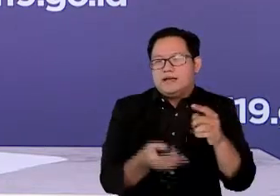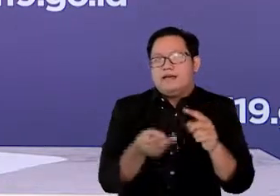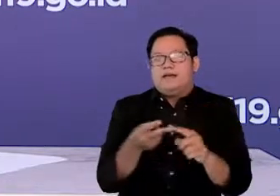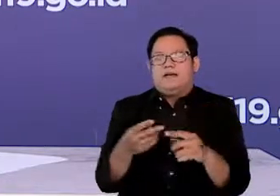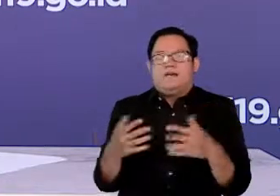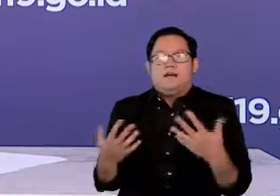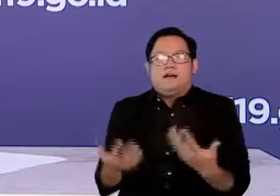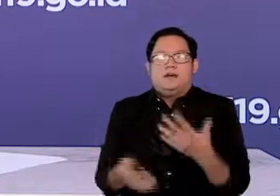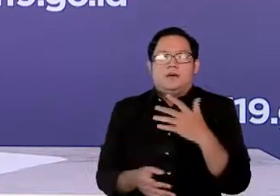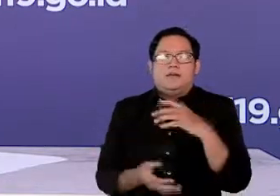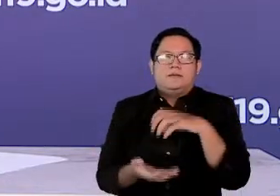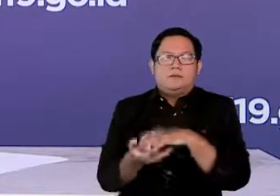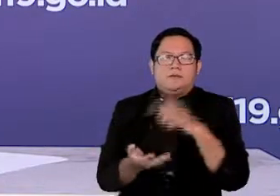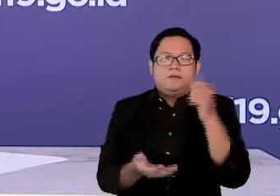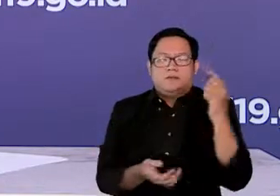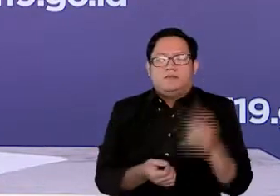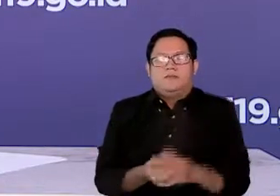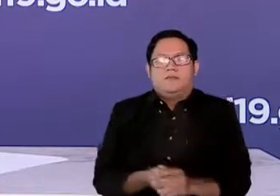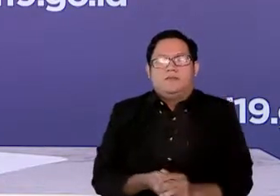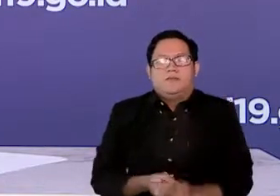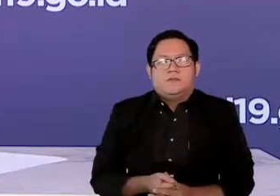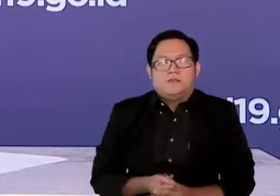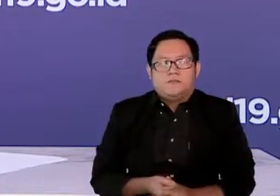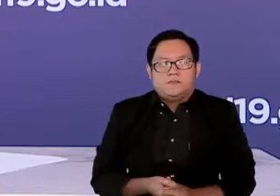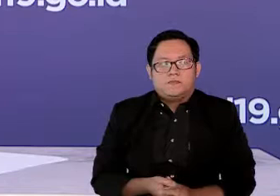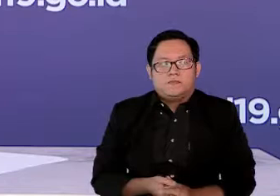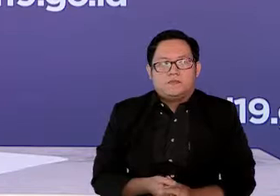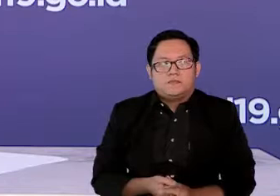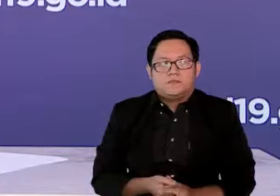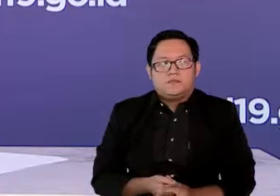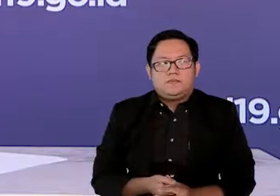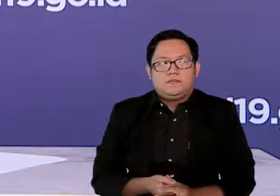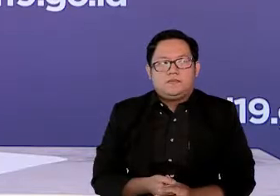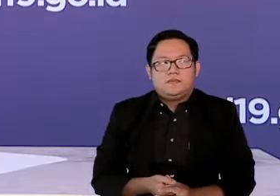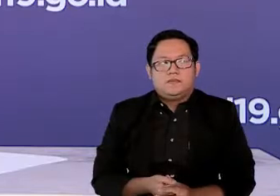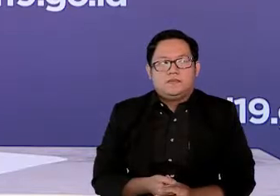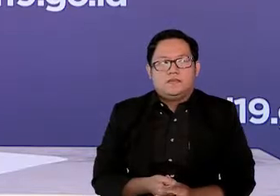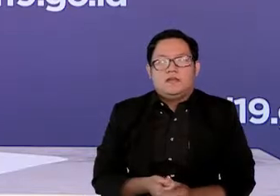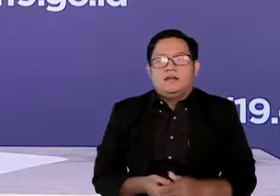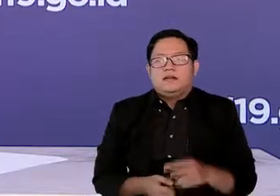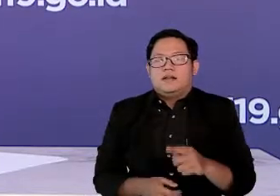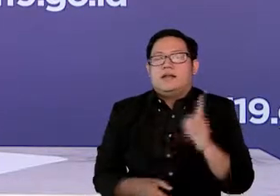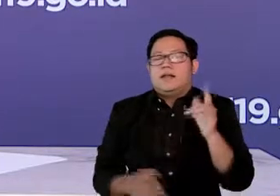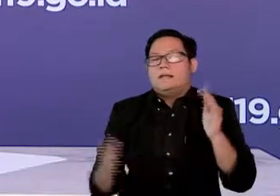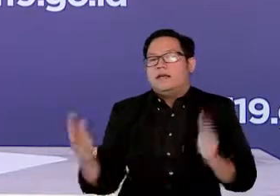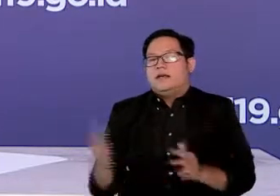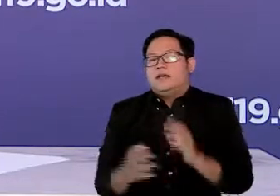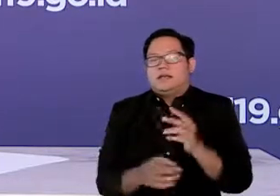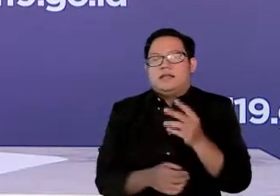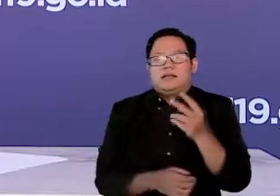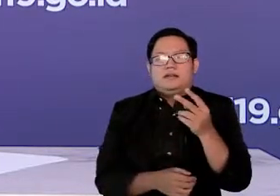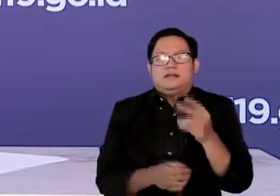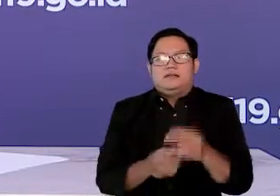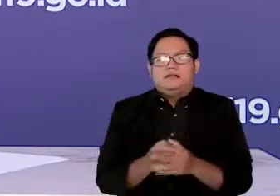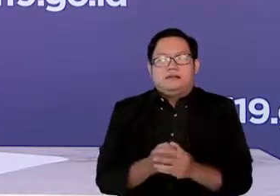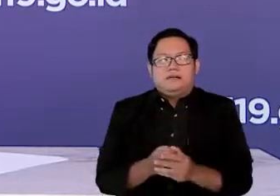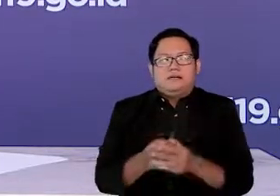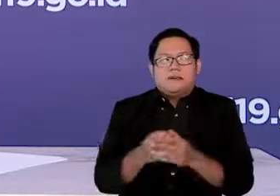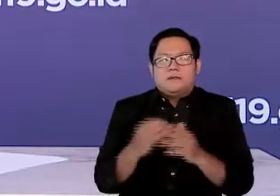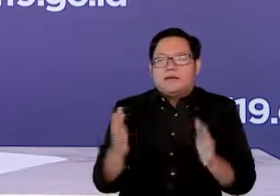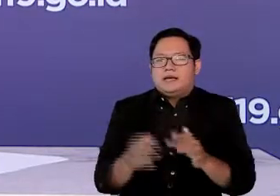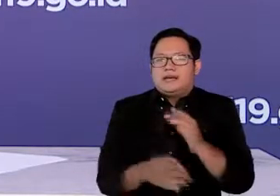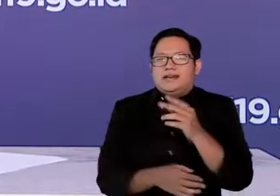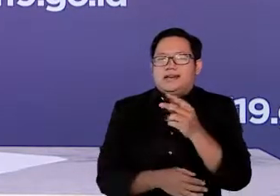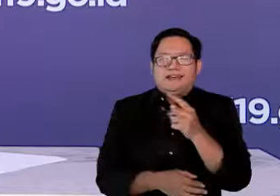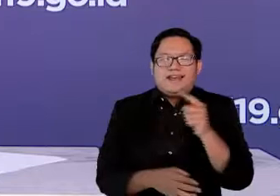it was a two-way approach, top-down and also bottom-up, where we tried to link the smallest control commands in